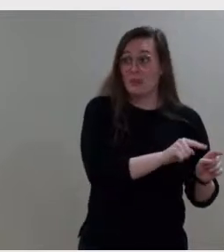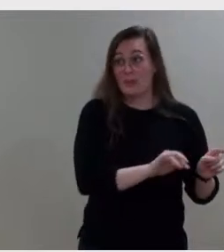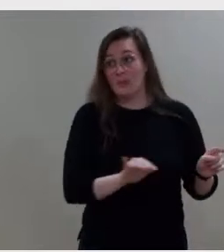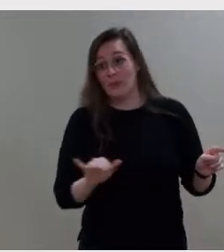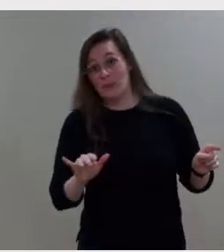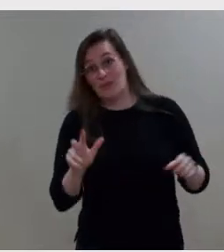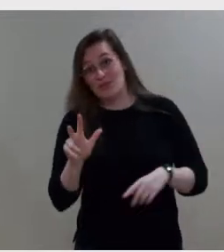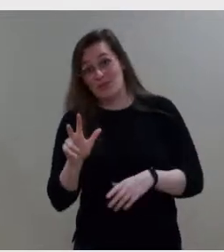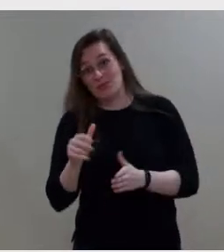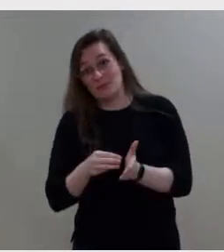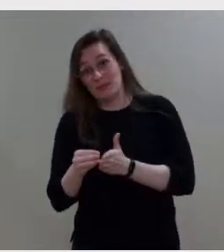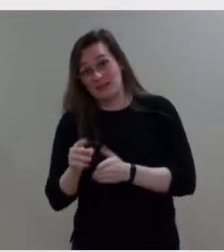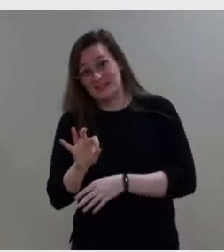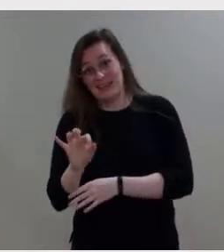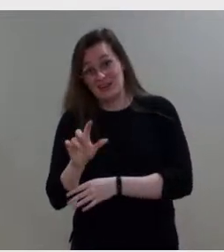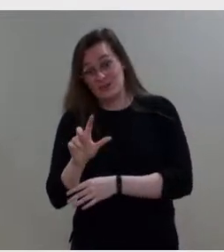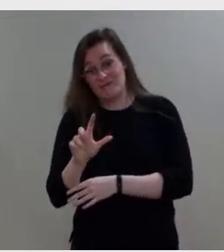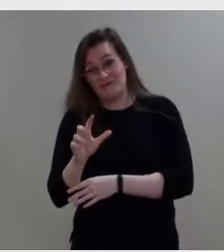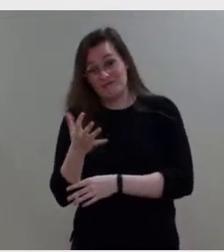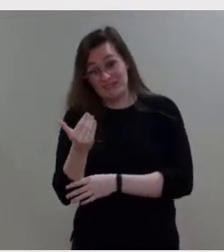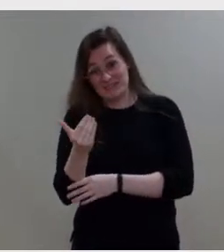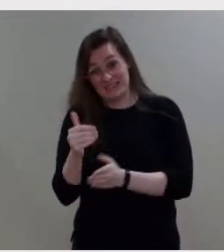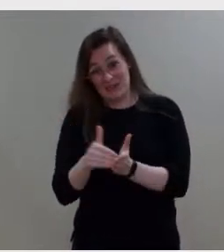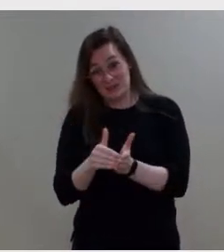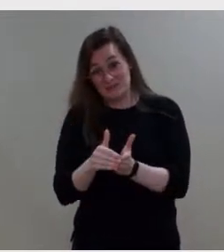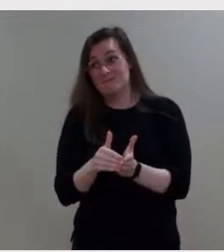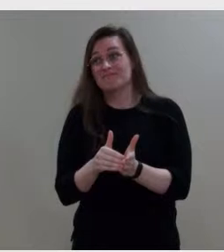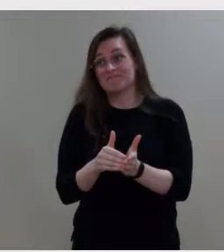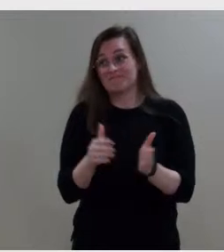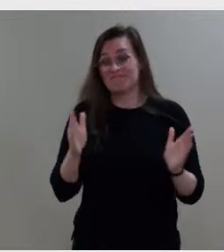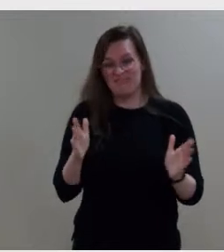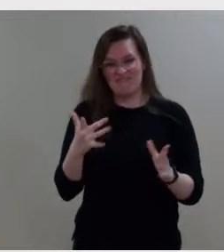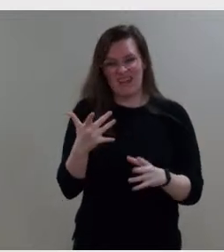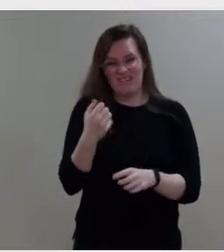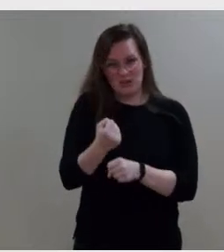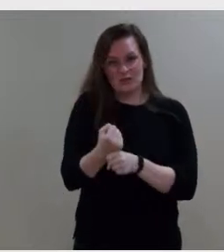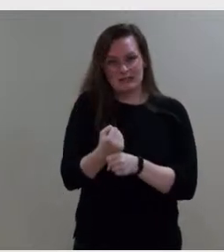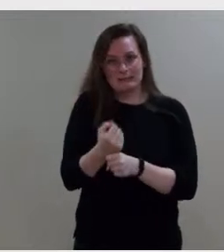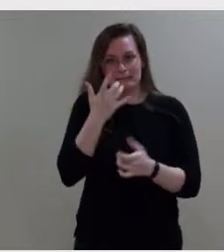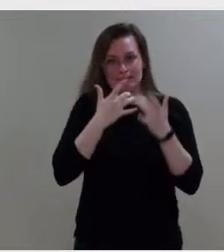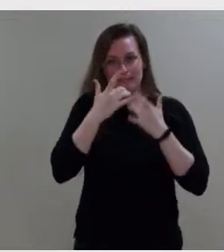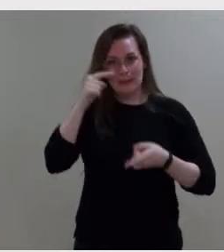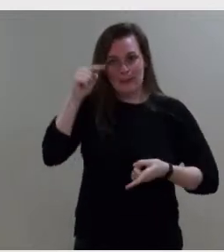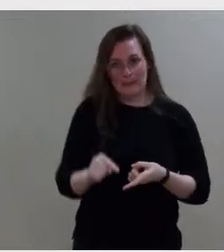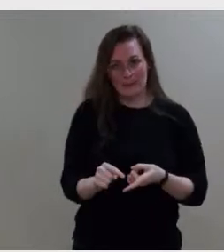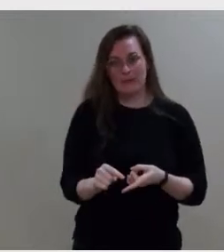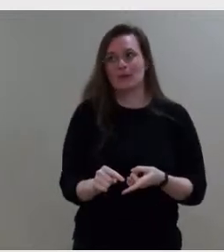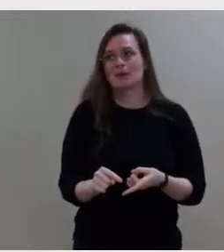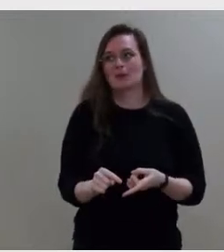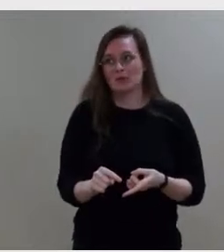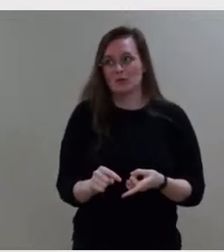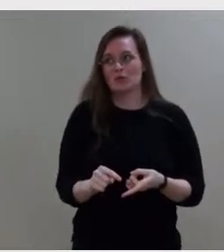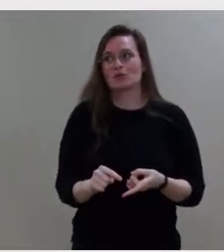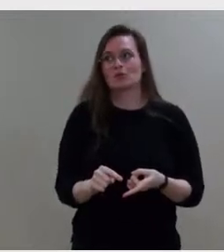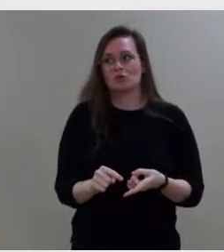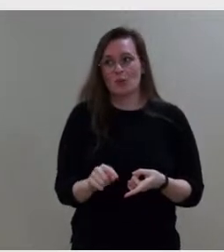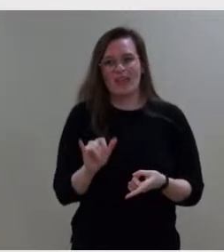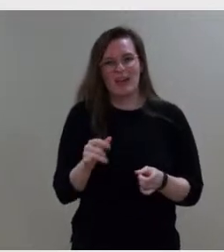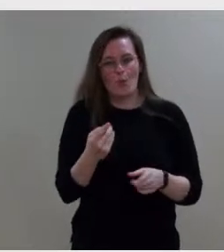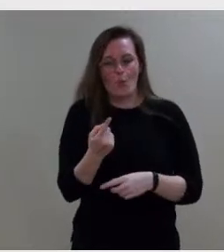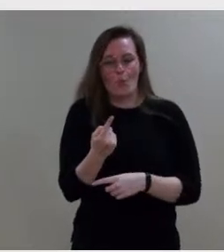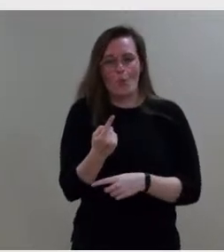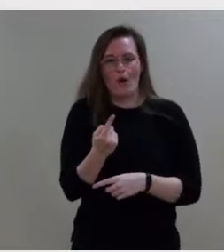$3,915,000 over the last 5 years. The difference is associated with applying a 1% or a 1.5% deed-transfer